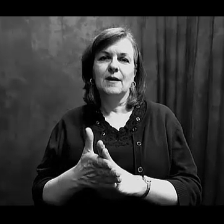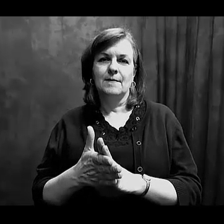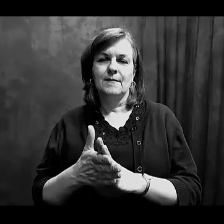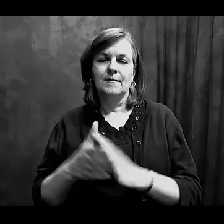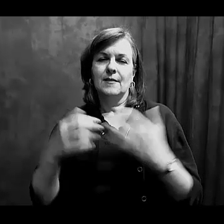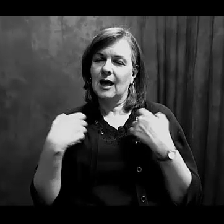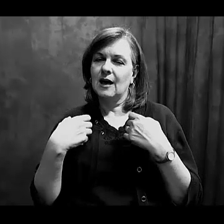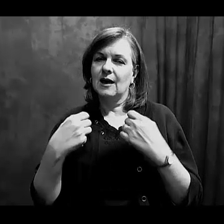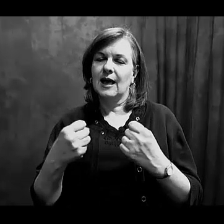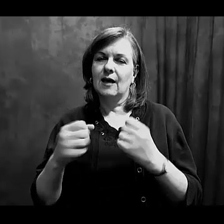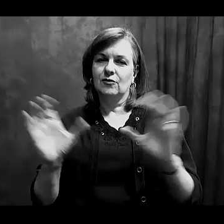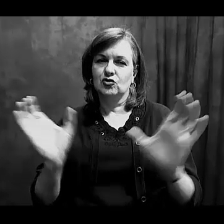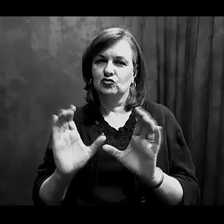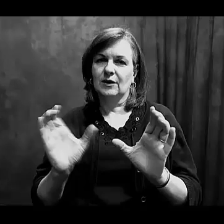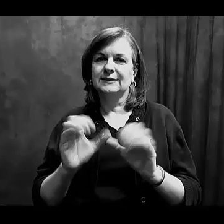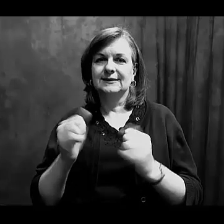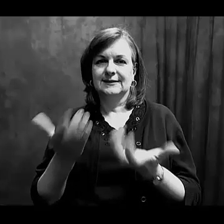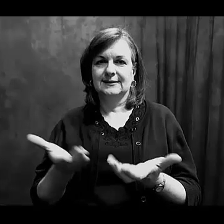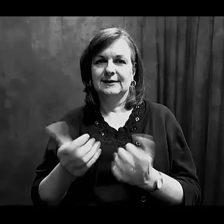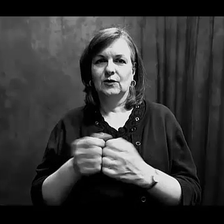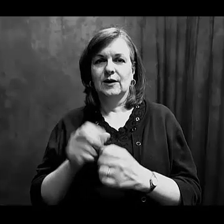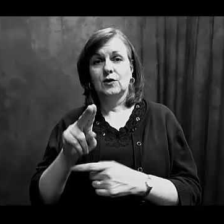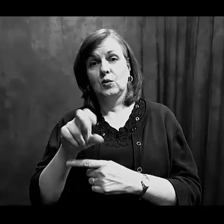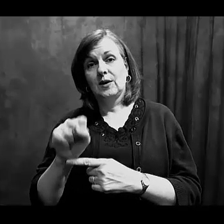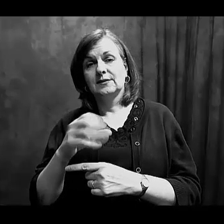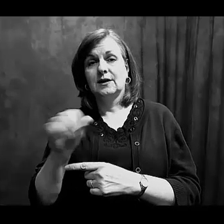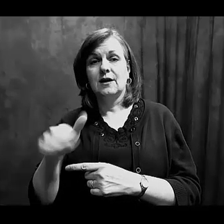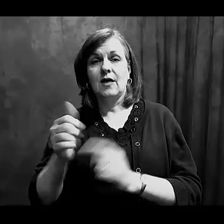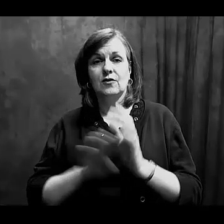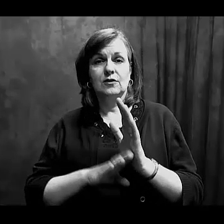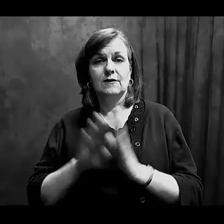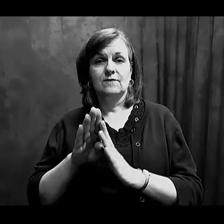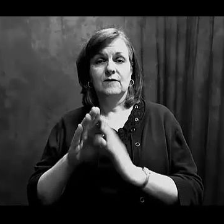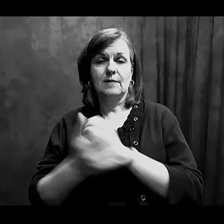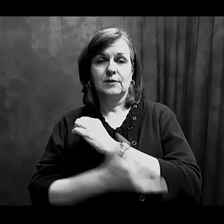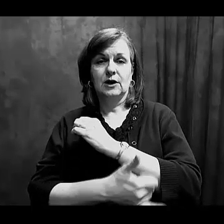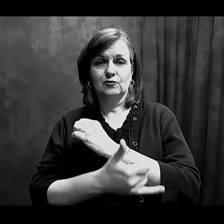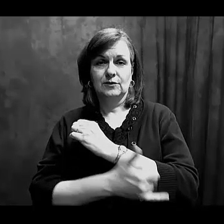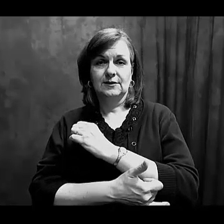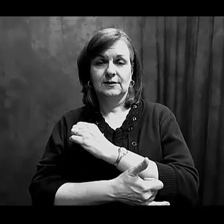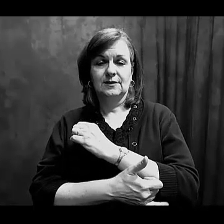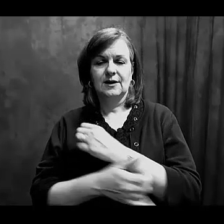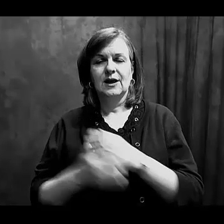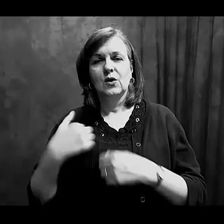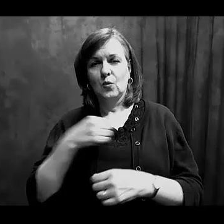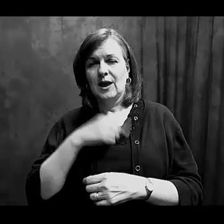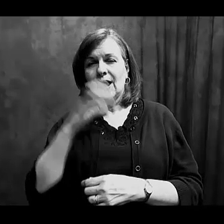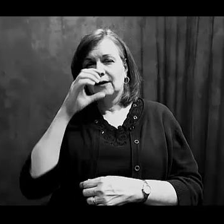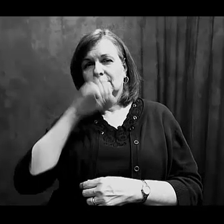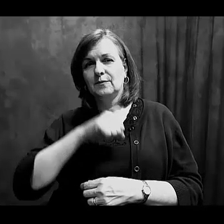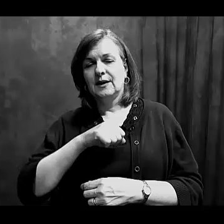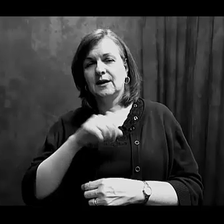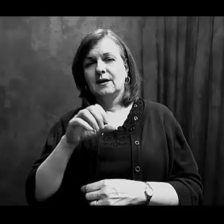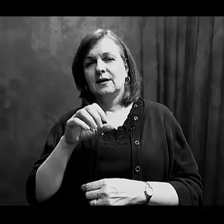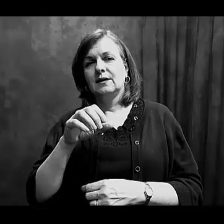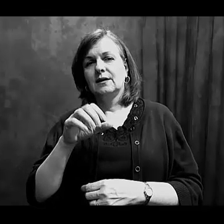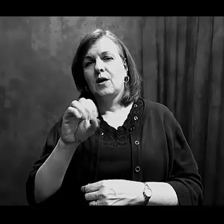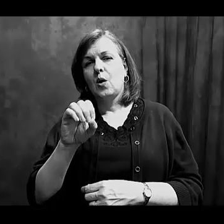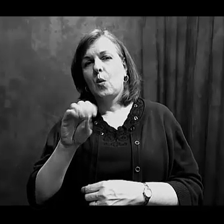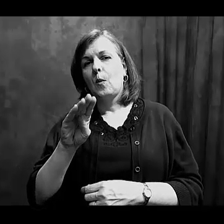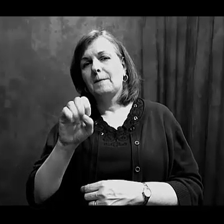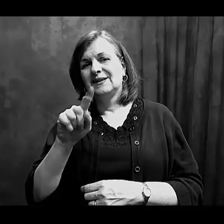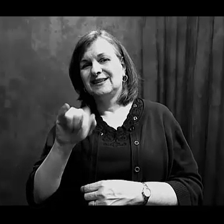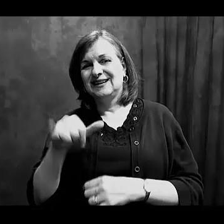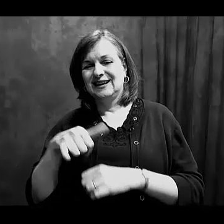day, right? You're sitting in class, I sit all day long a lot of the time. So the process for converting